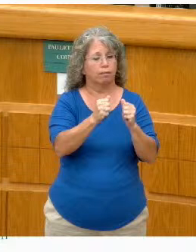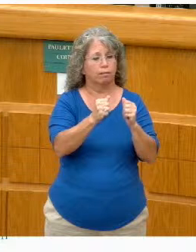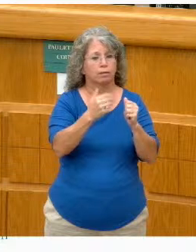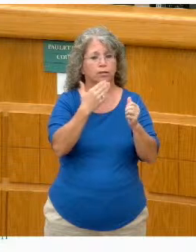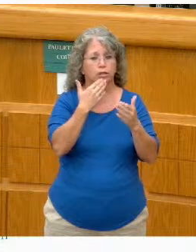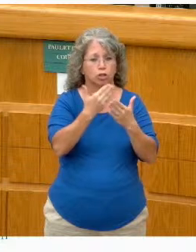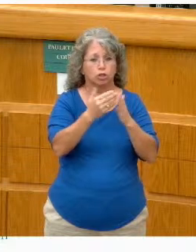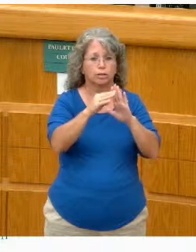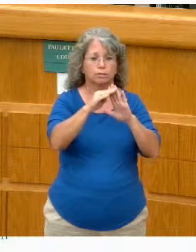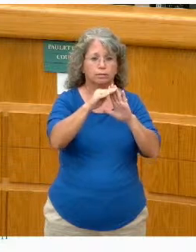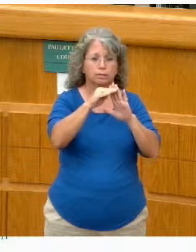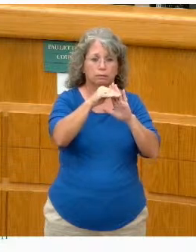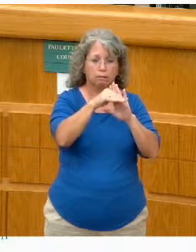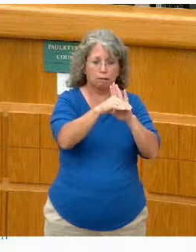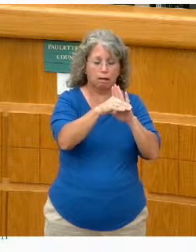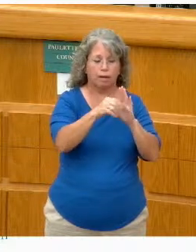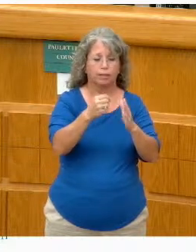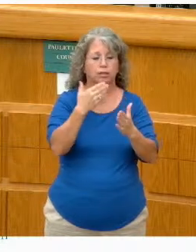and fatalities.